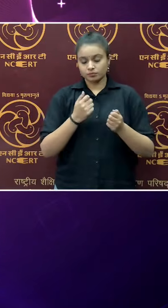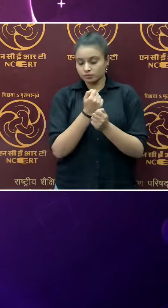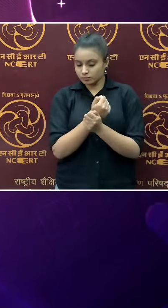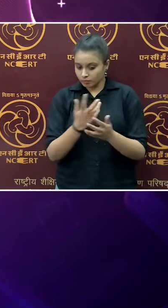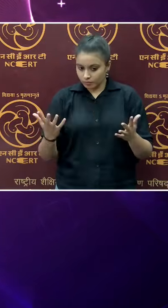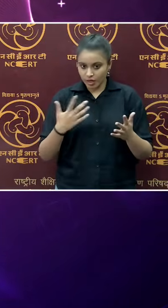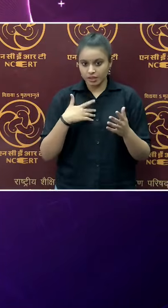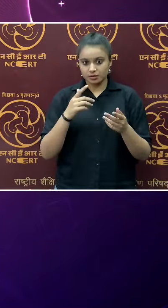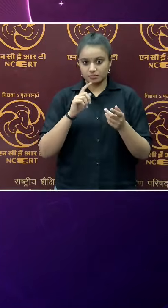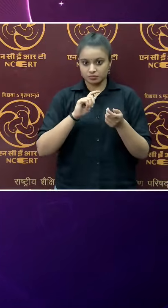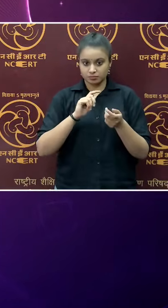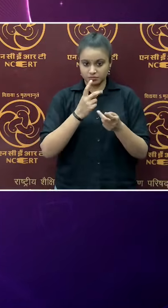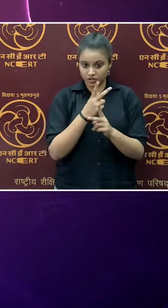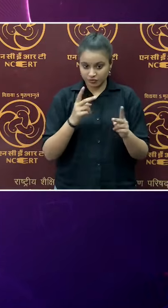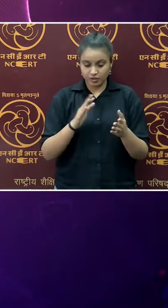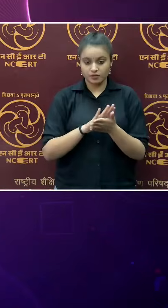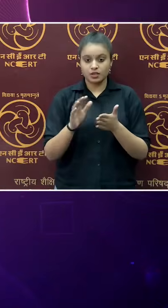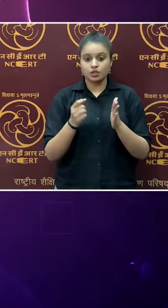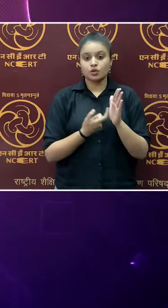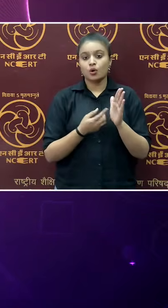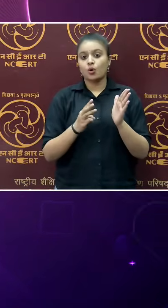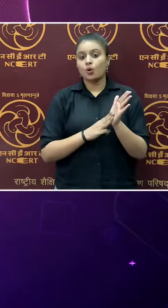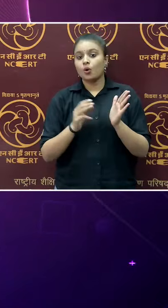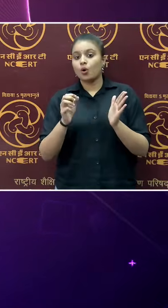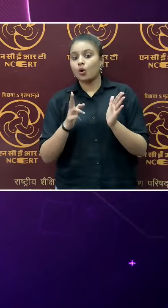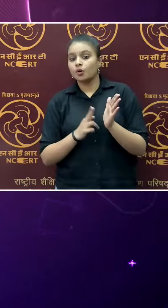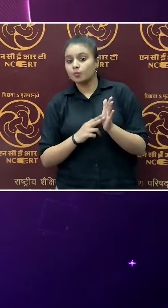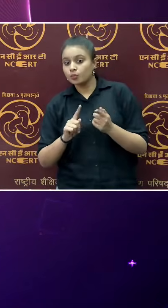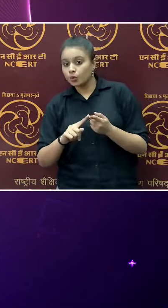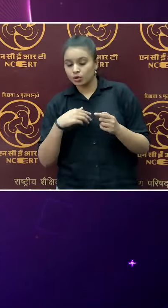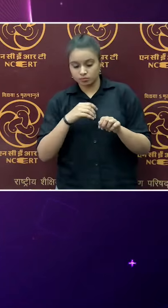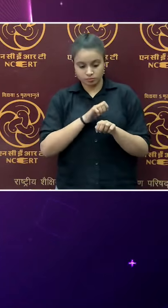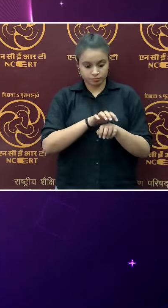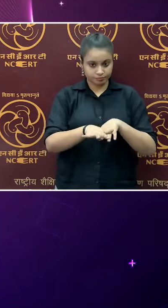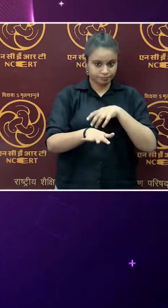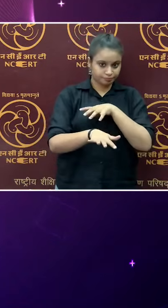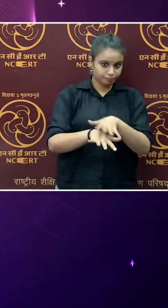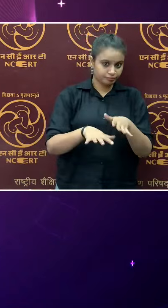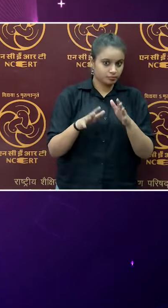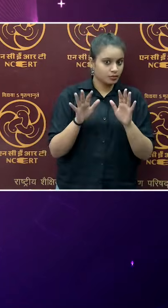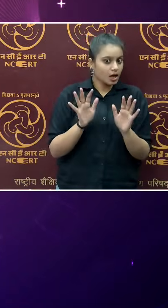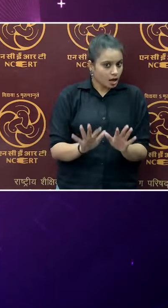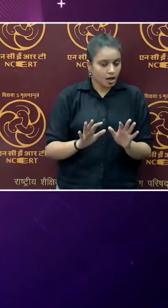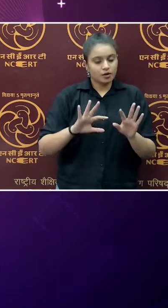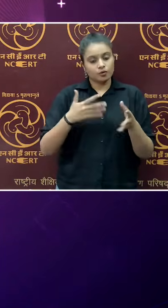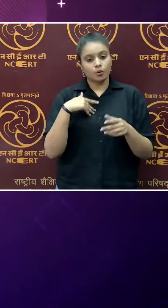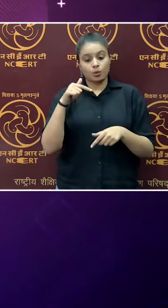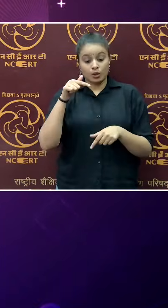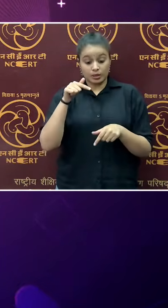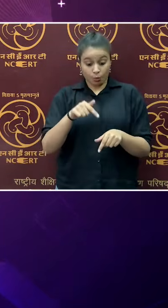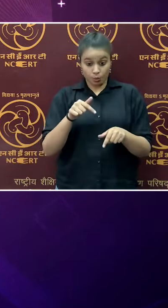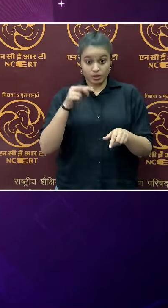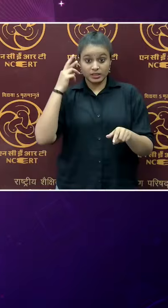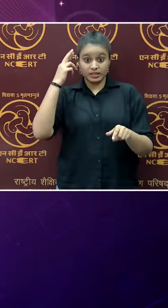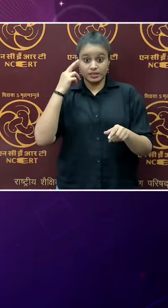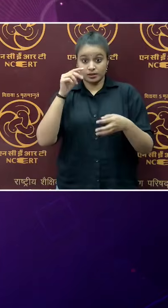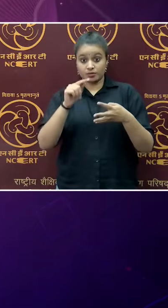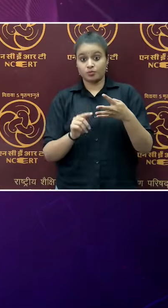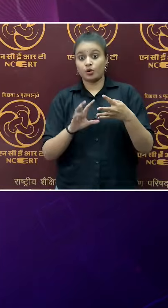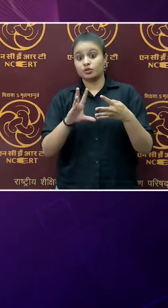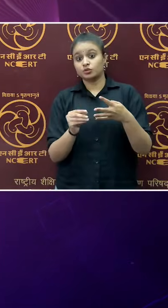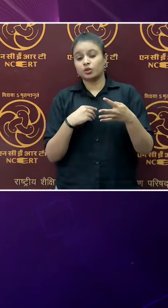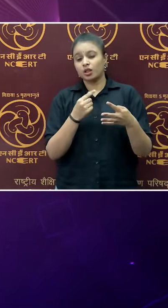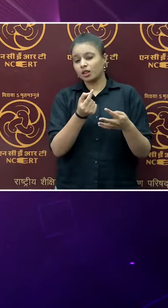of secretion of hormones into the blood glands, cell, blood veins. And because of those, so we can see there